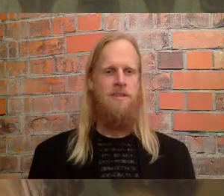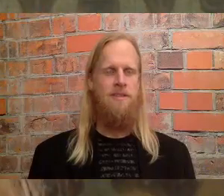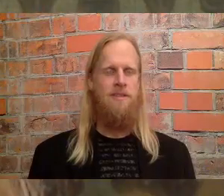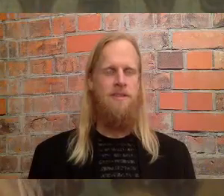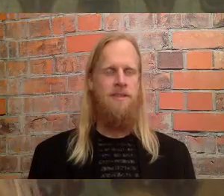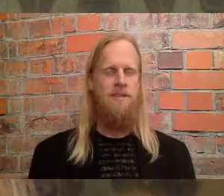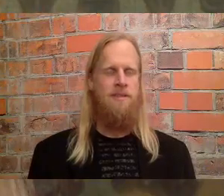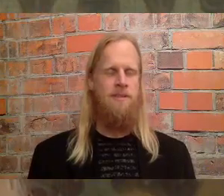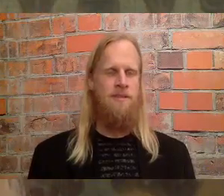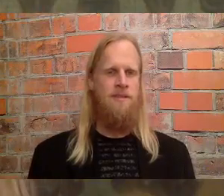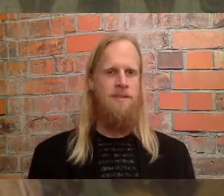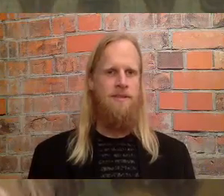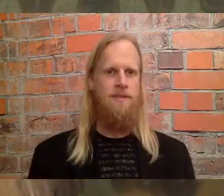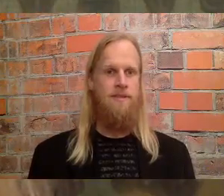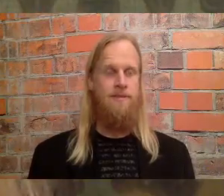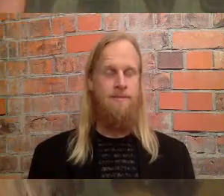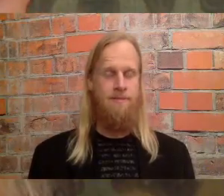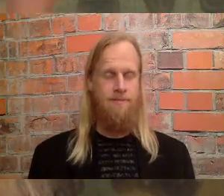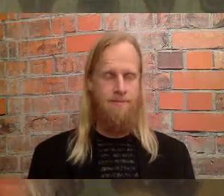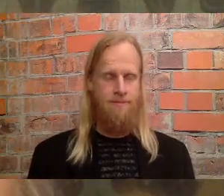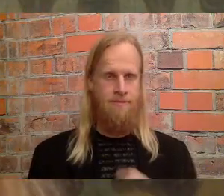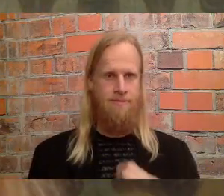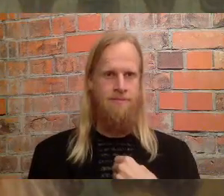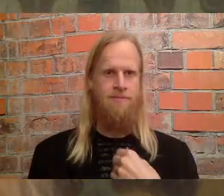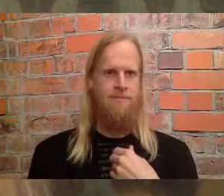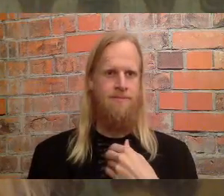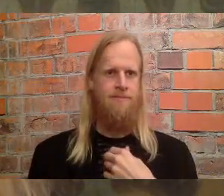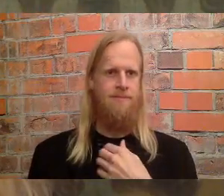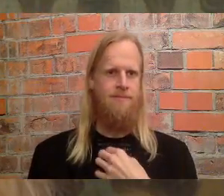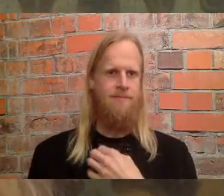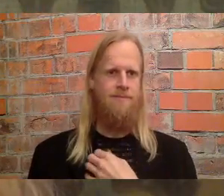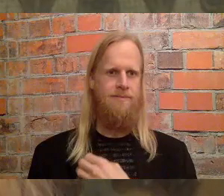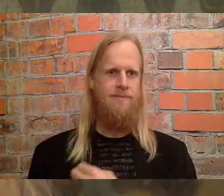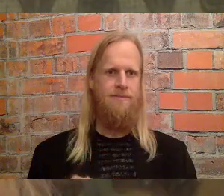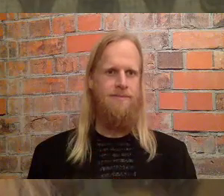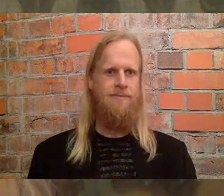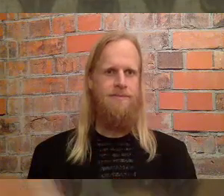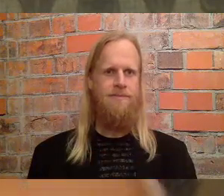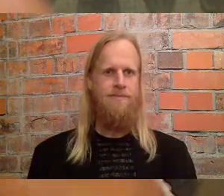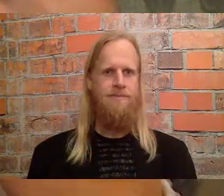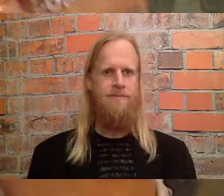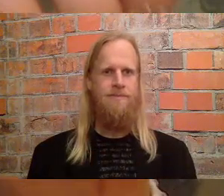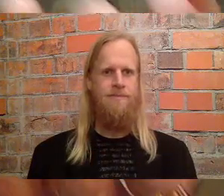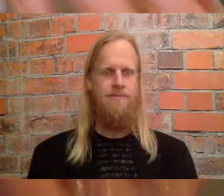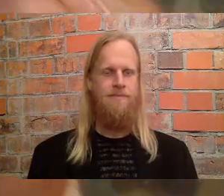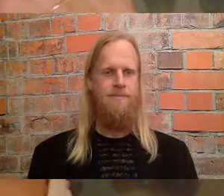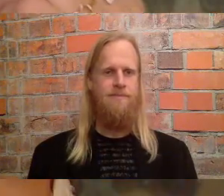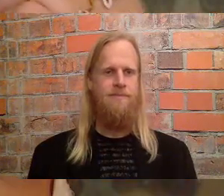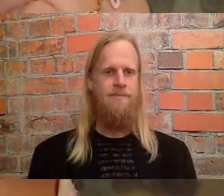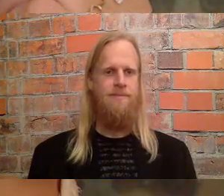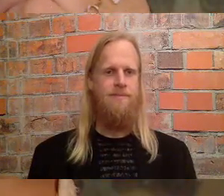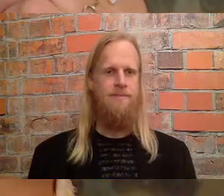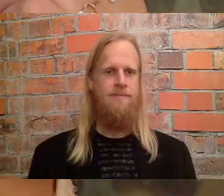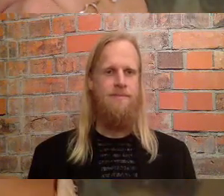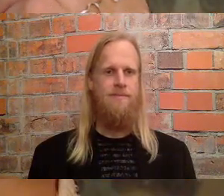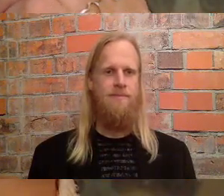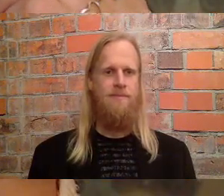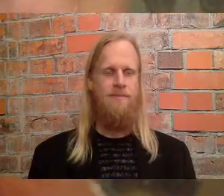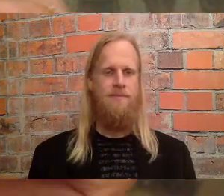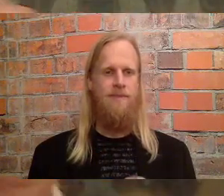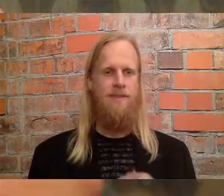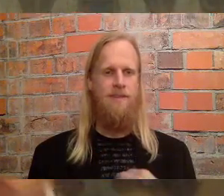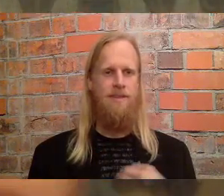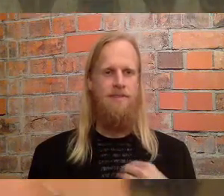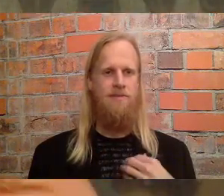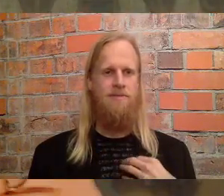again and again, no matter how challenging it was for me to get to this day.